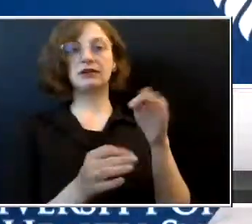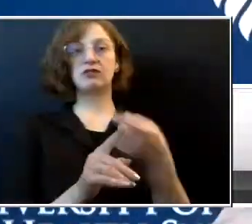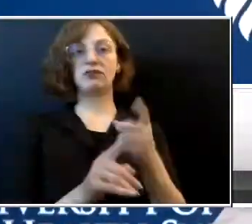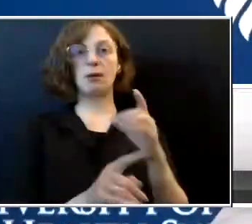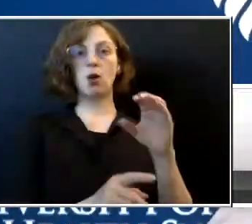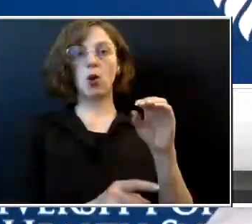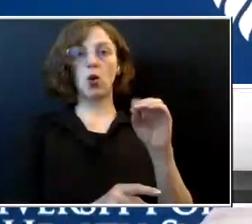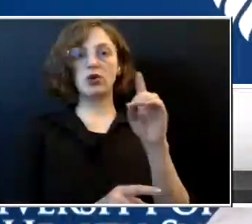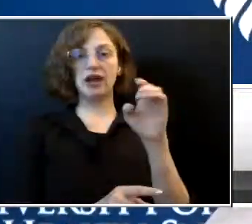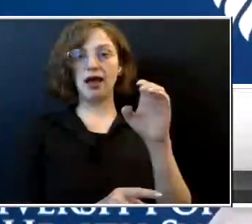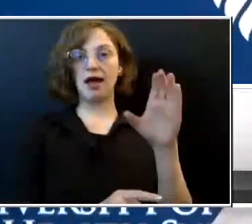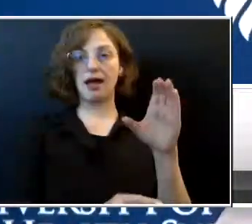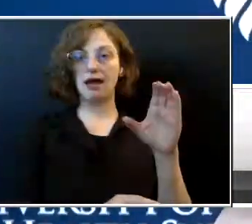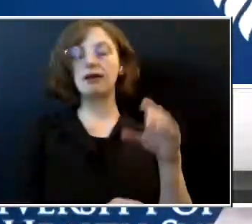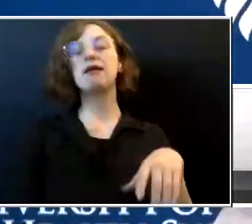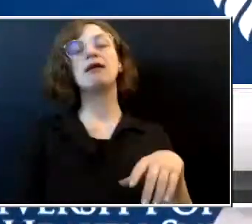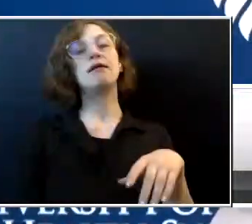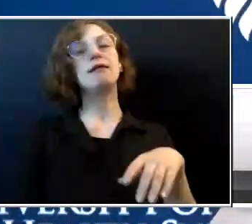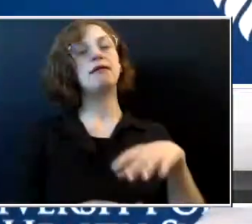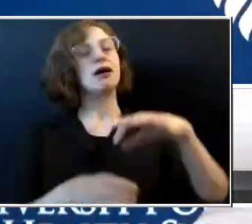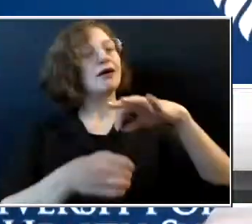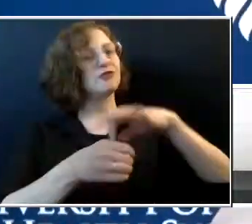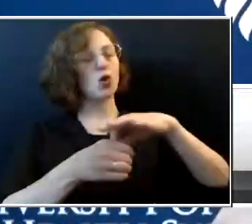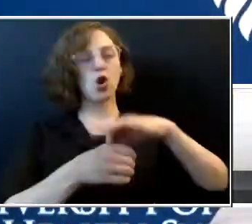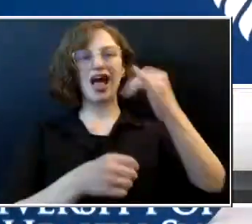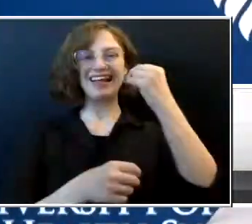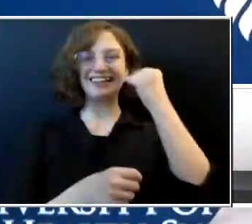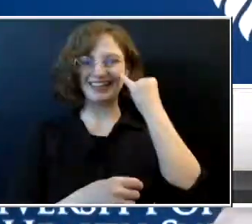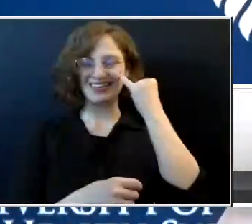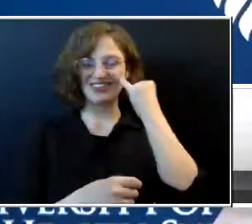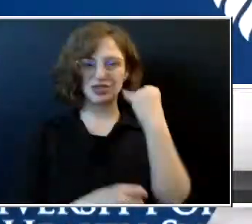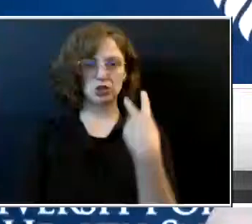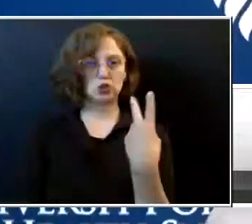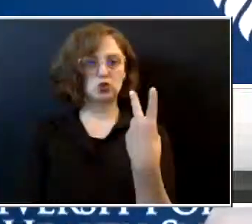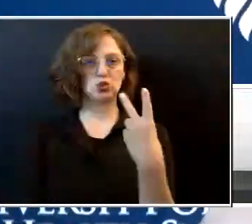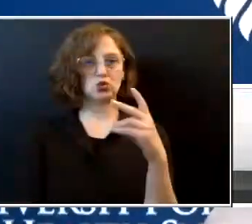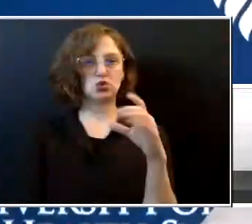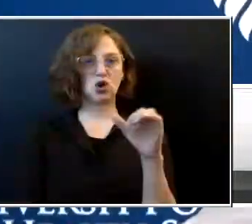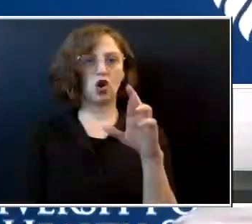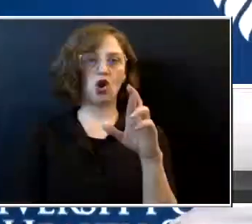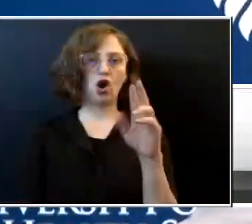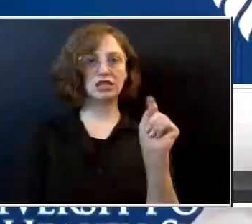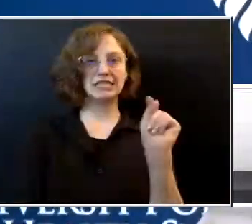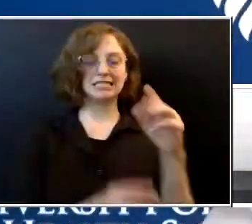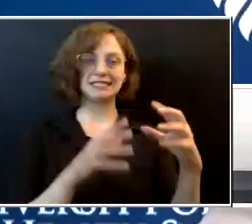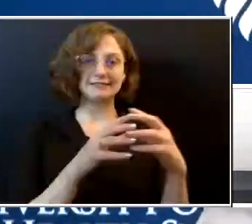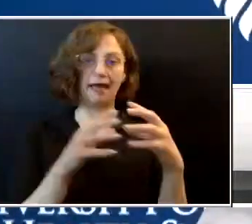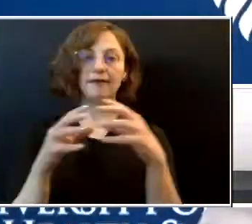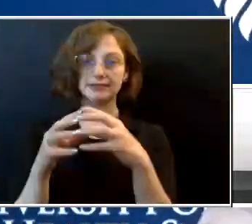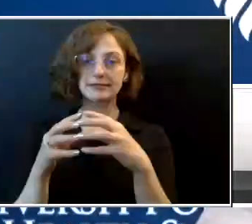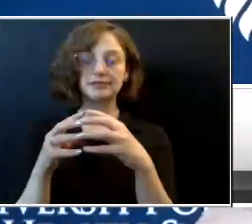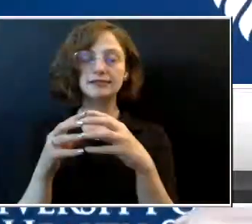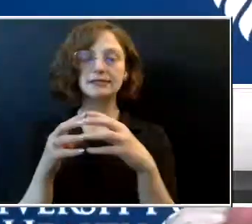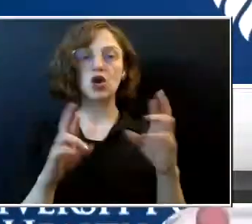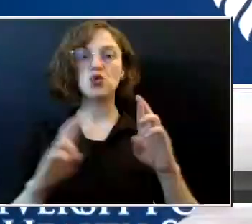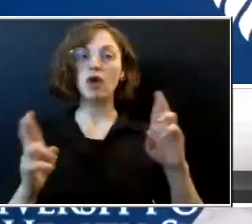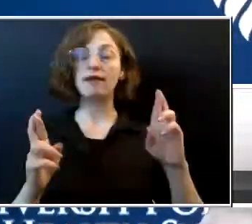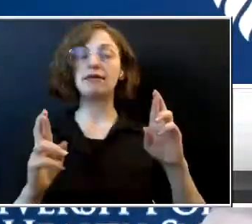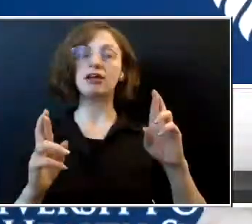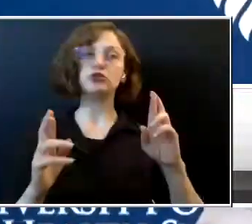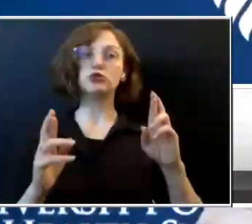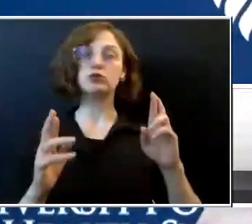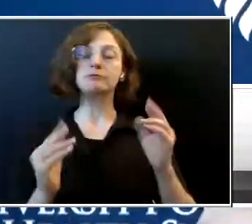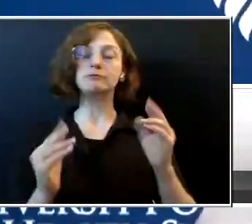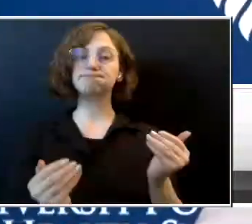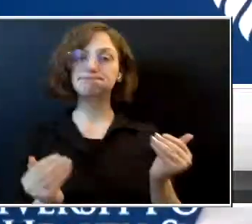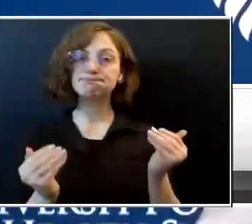about, are these 2 CAR T cells, the ide-cel and cilta-cel, ready to move a little bit forward in earlier